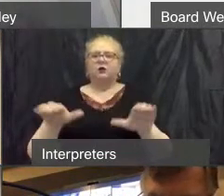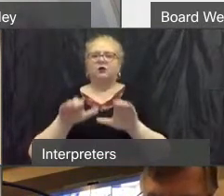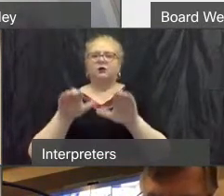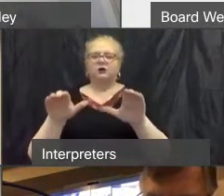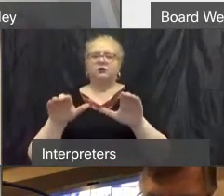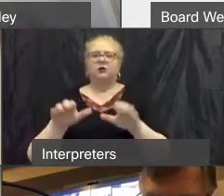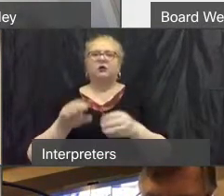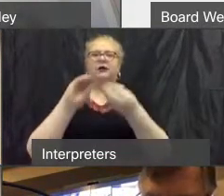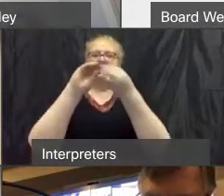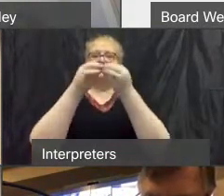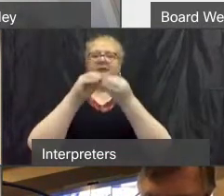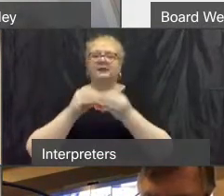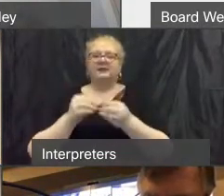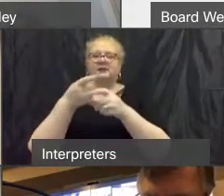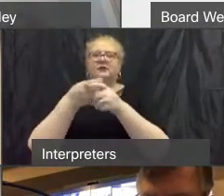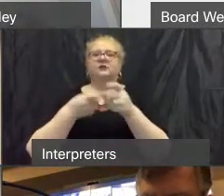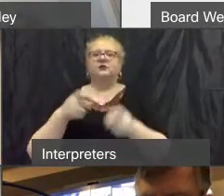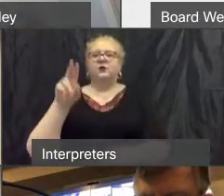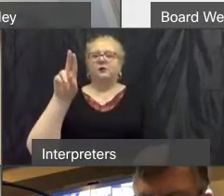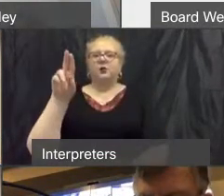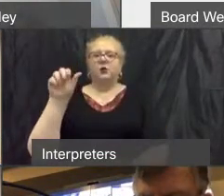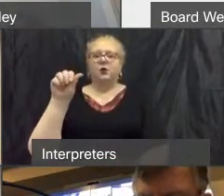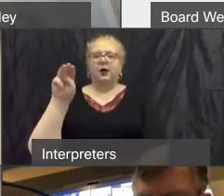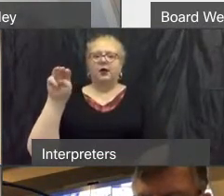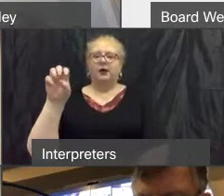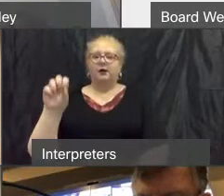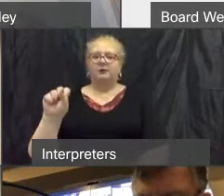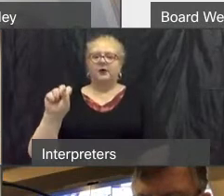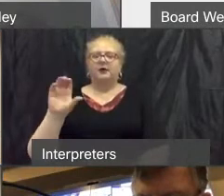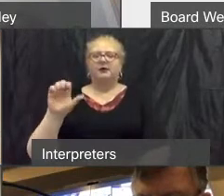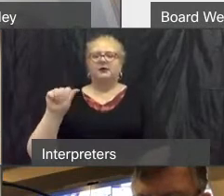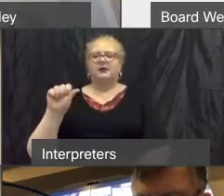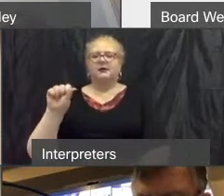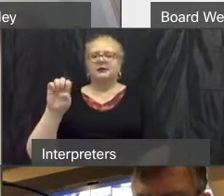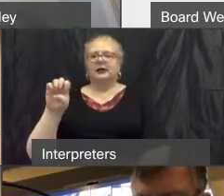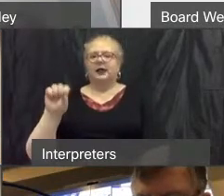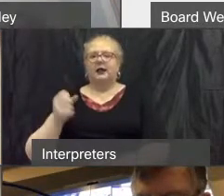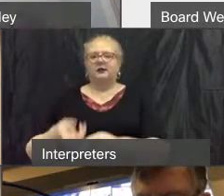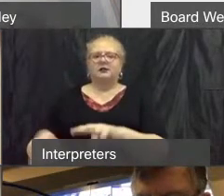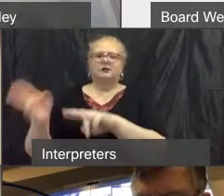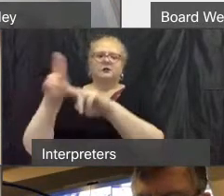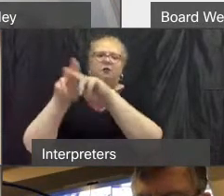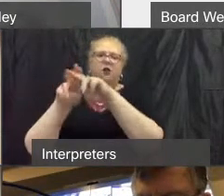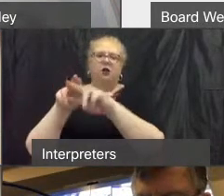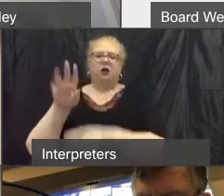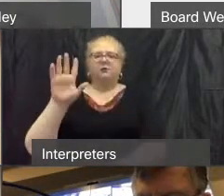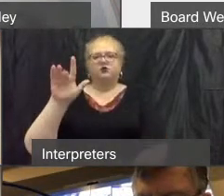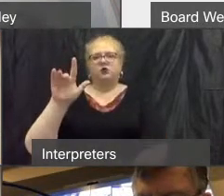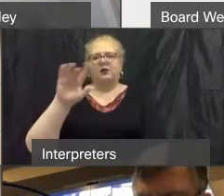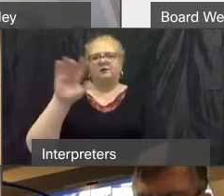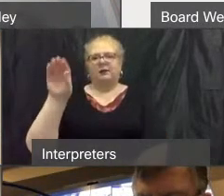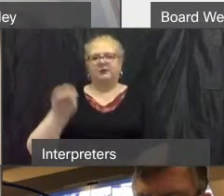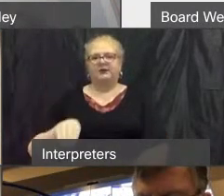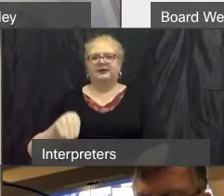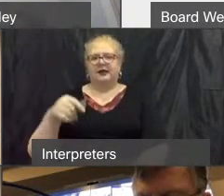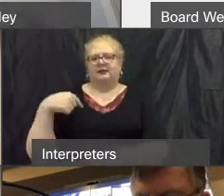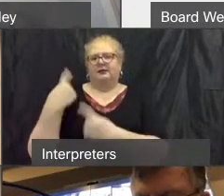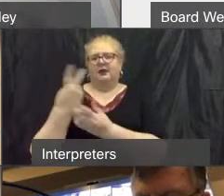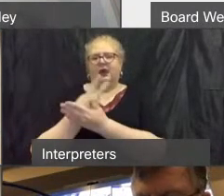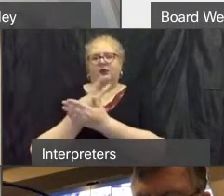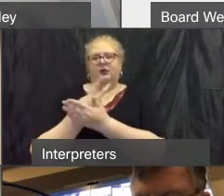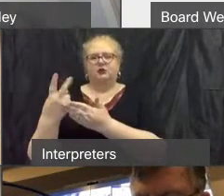from UAMS, the number of cases are up 25% in the last 2 weeks. If you look at